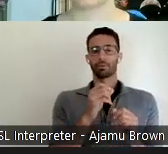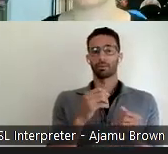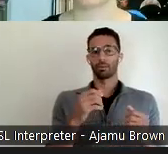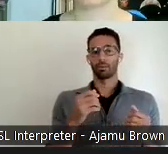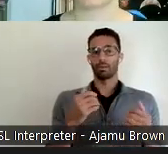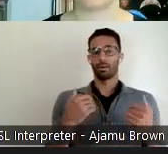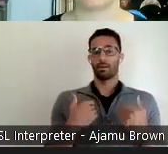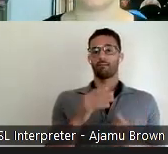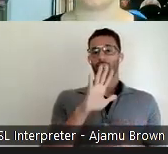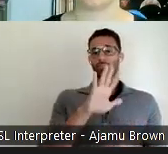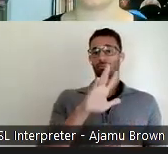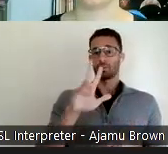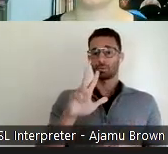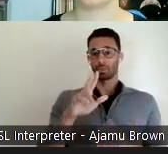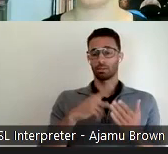program exits.